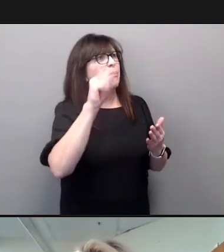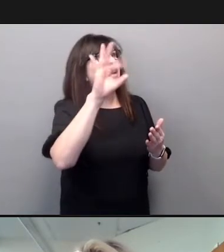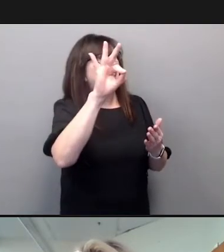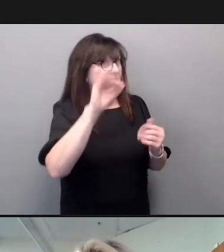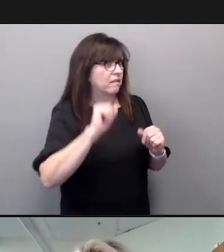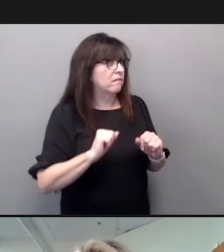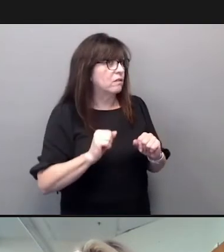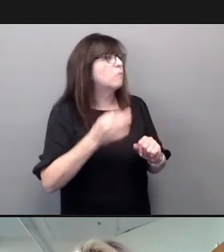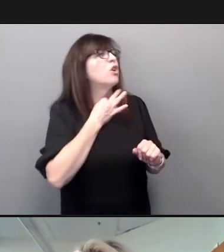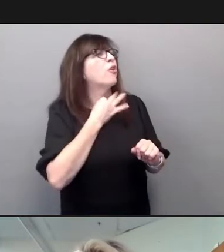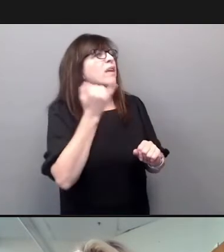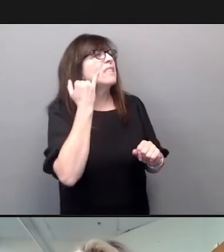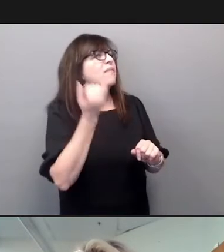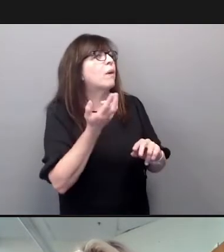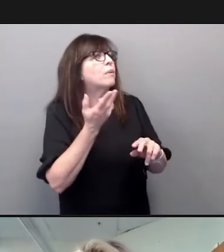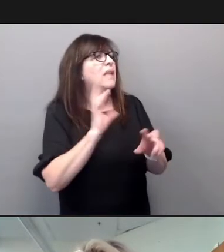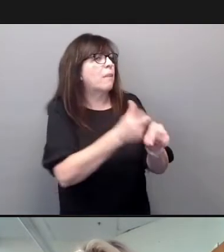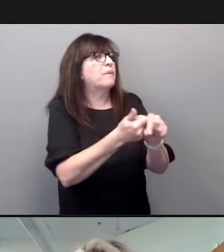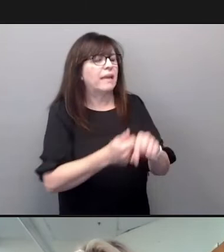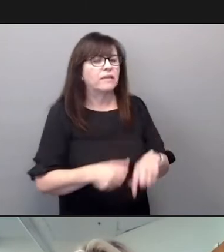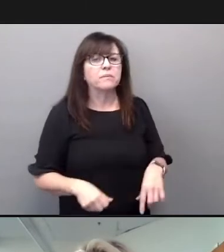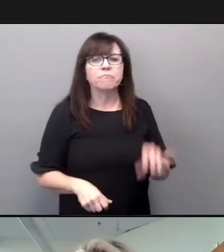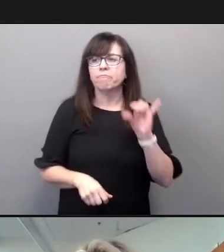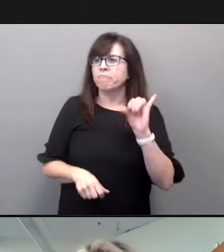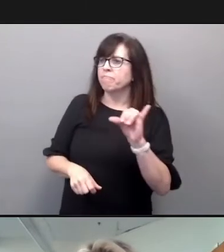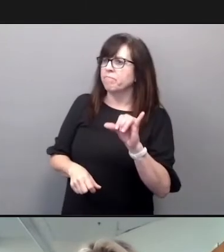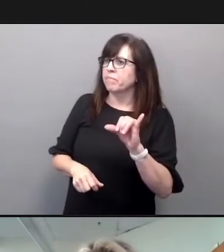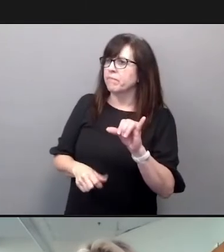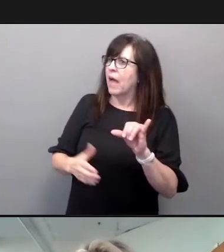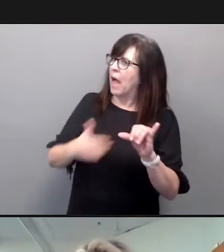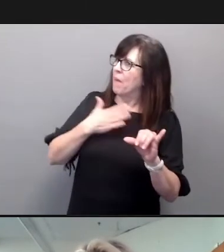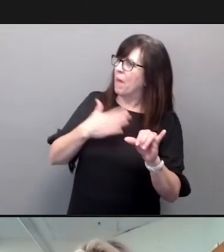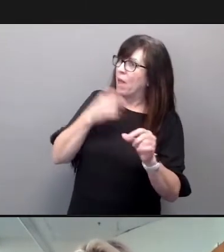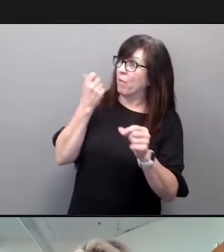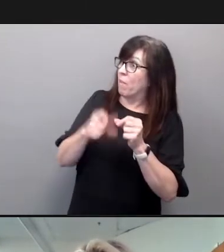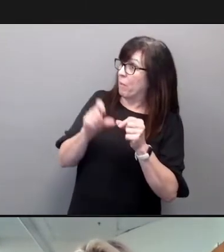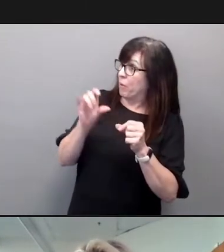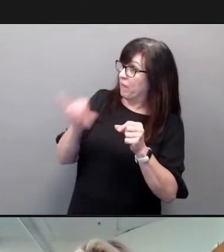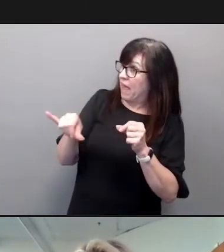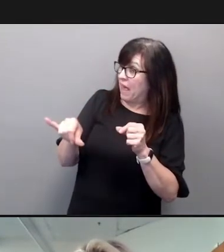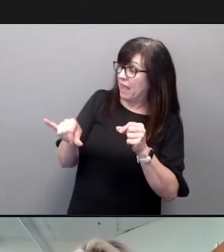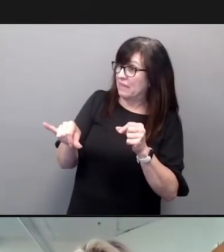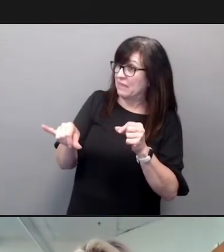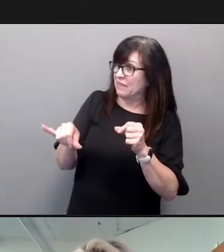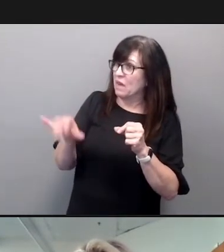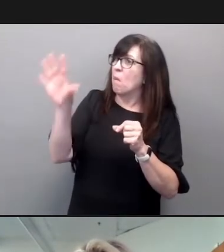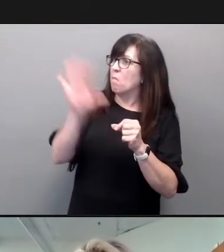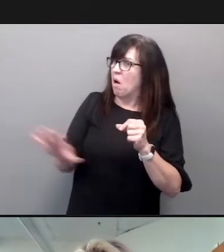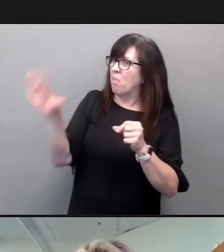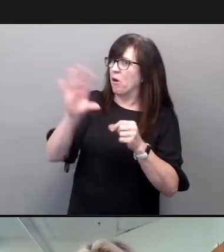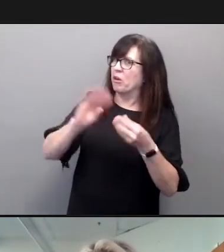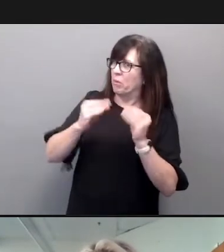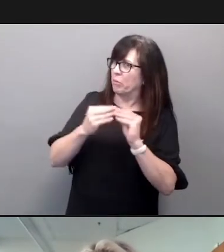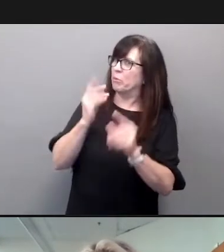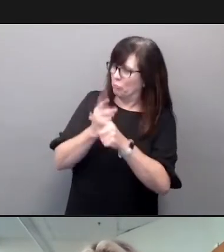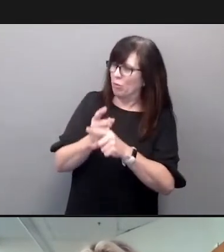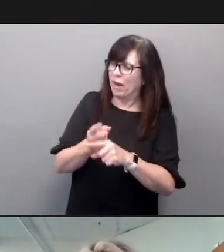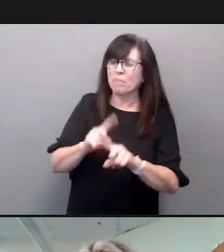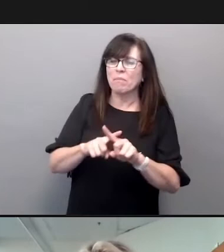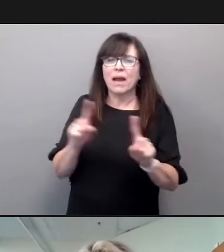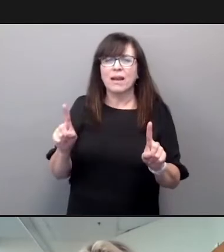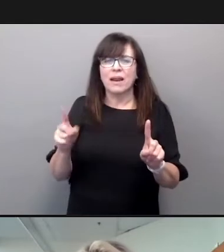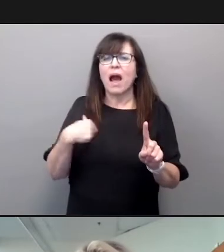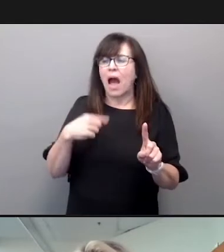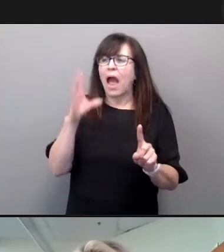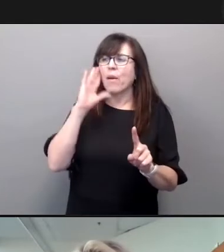Yep. So, okay. Well, I'm glad I remembered that ballpark number correctly. But yeah, I can get you an